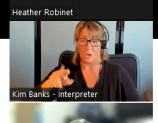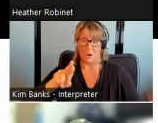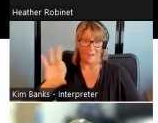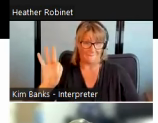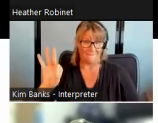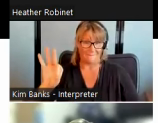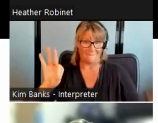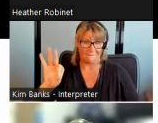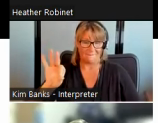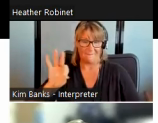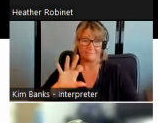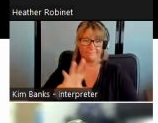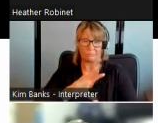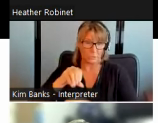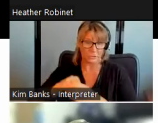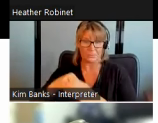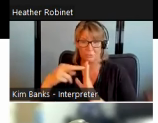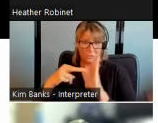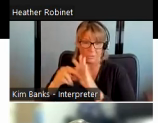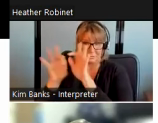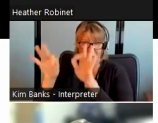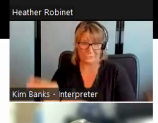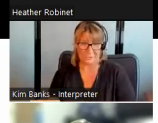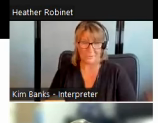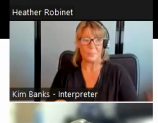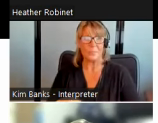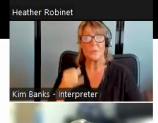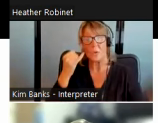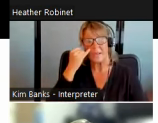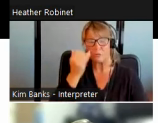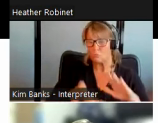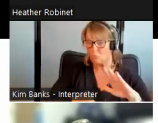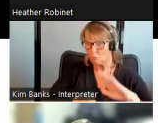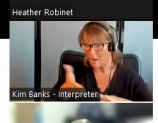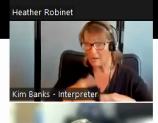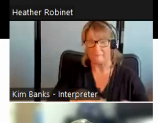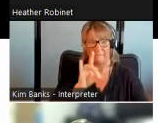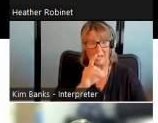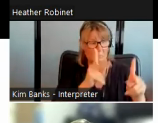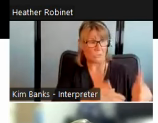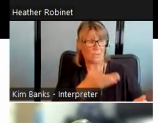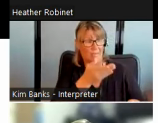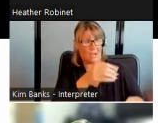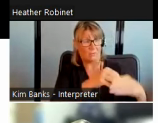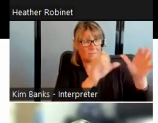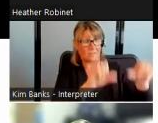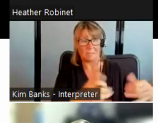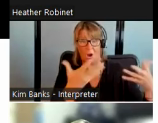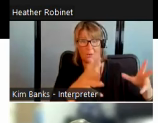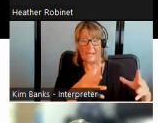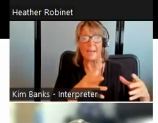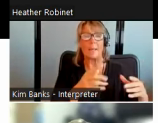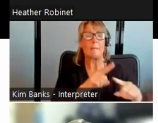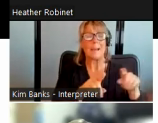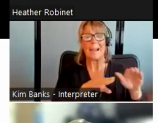participant registration form. So if somebody is already in the system and has accessed service somewhere else,